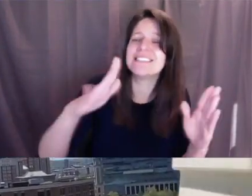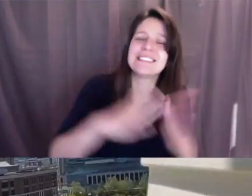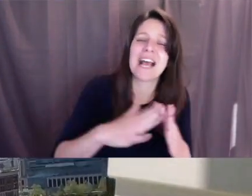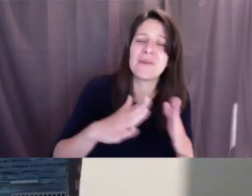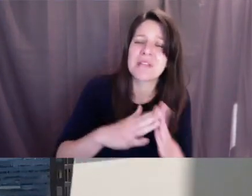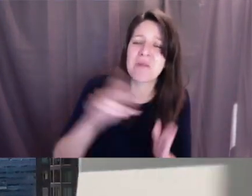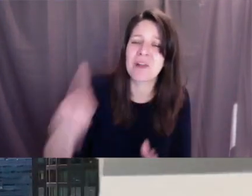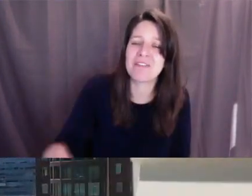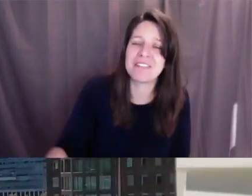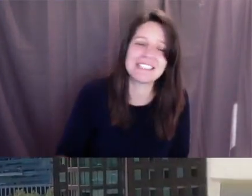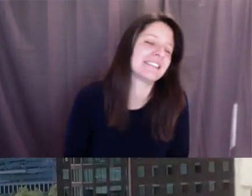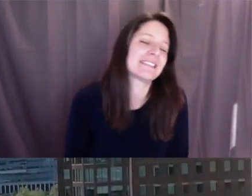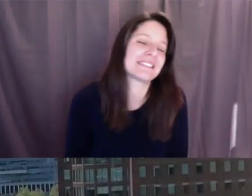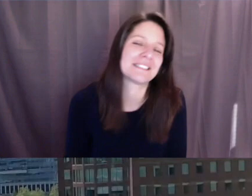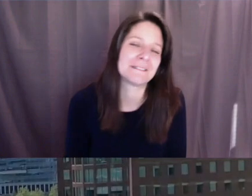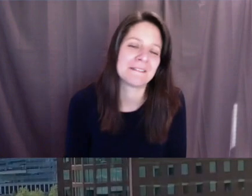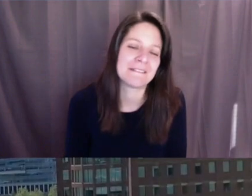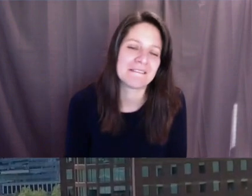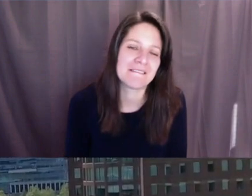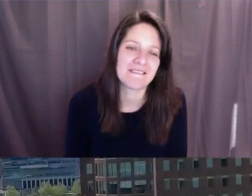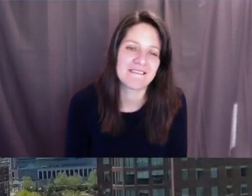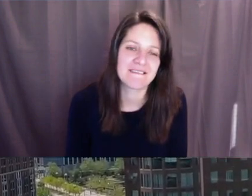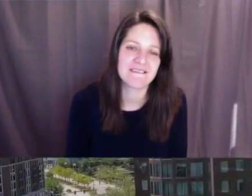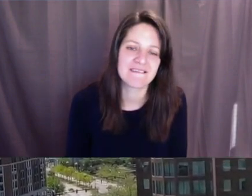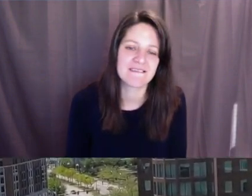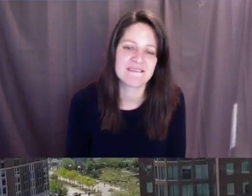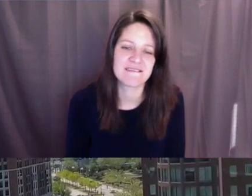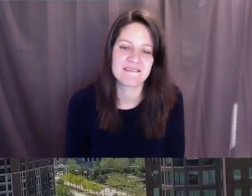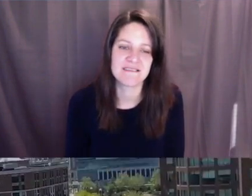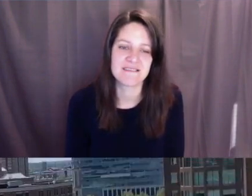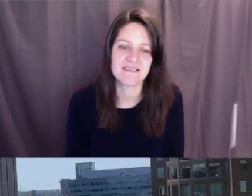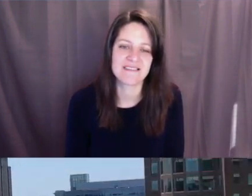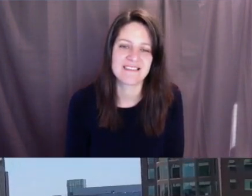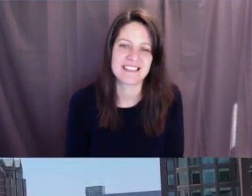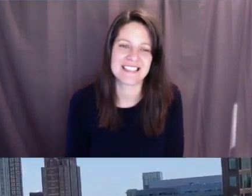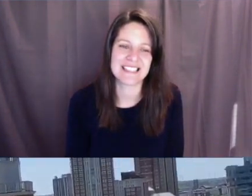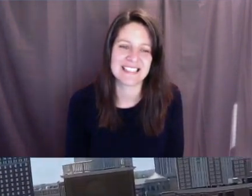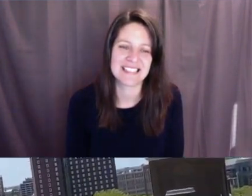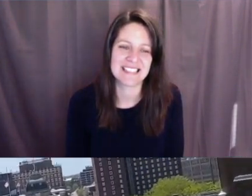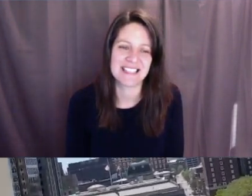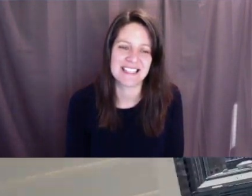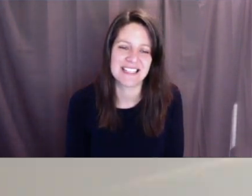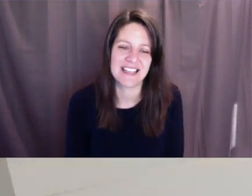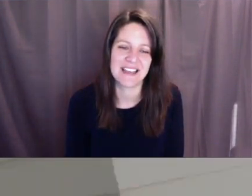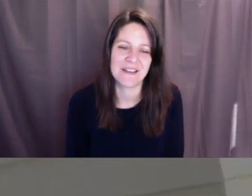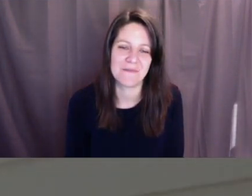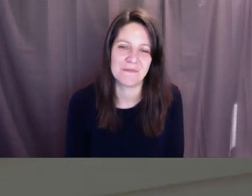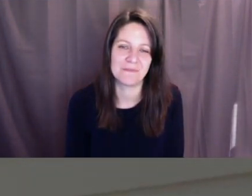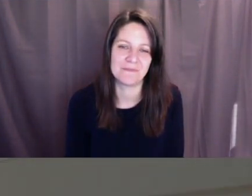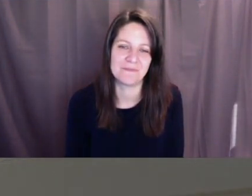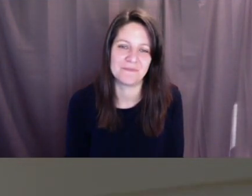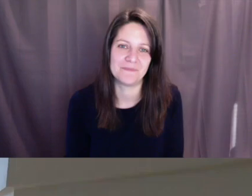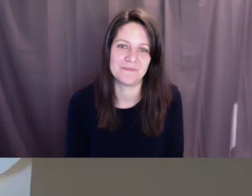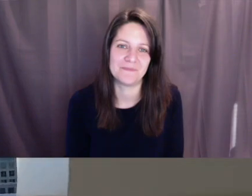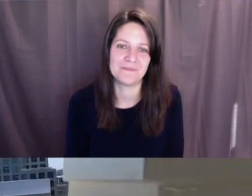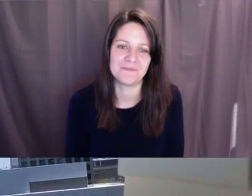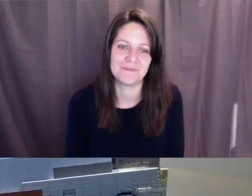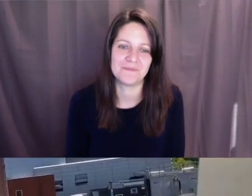around downtown Providence in this direction. West.